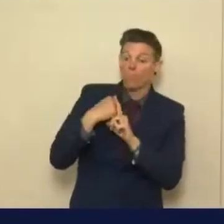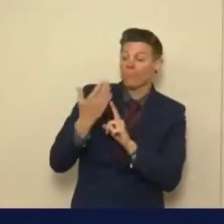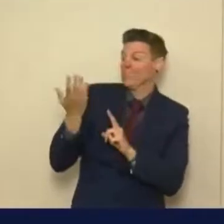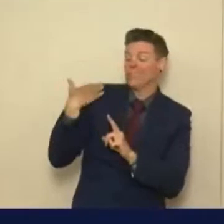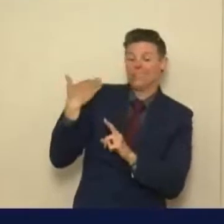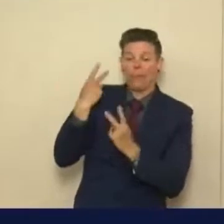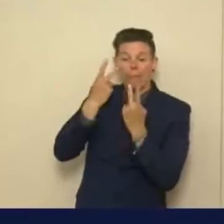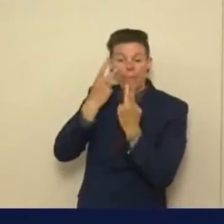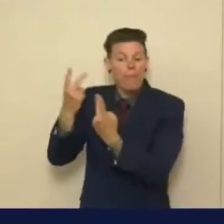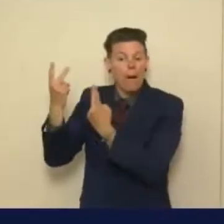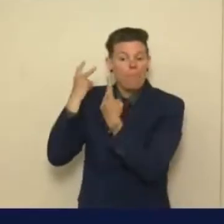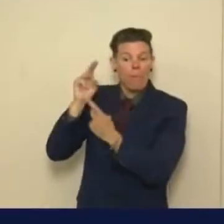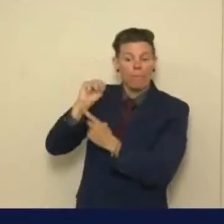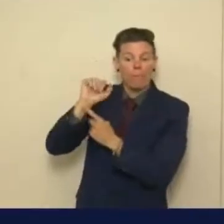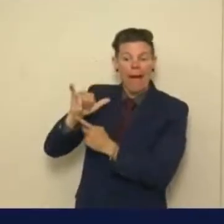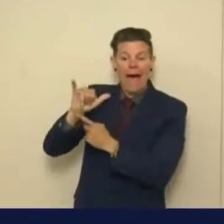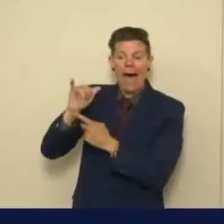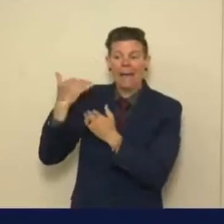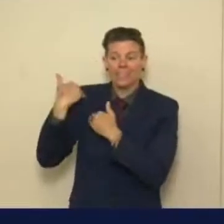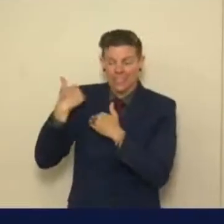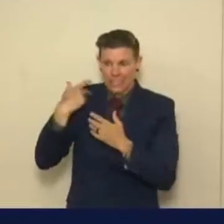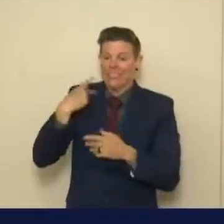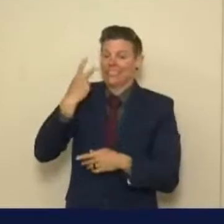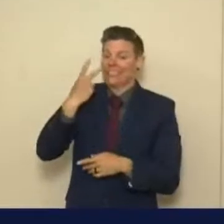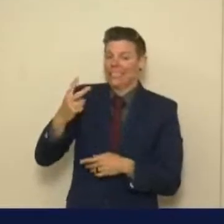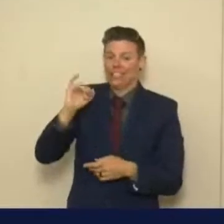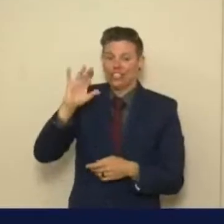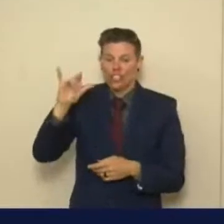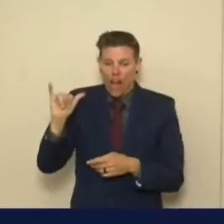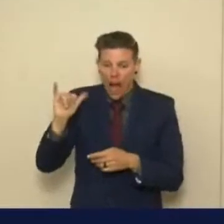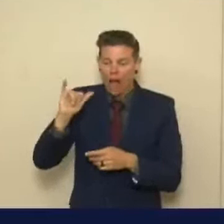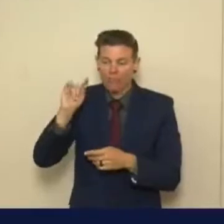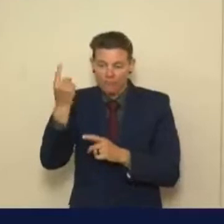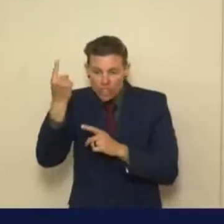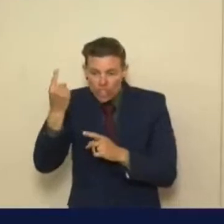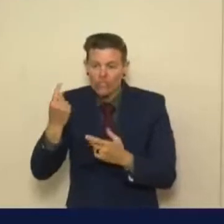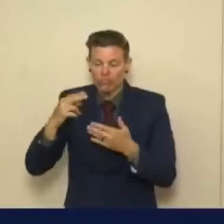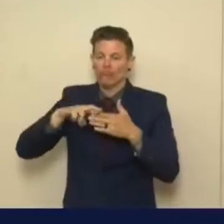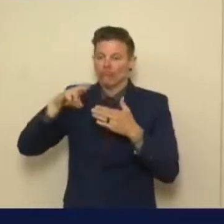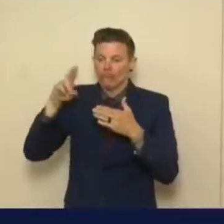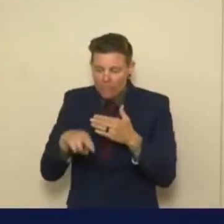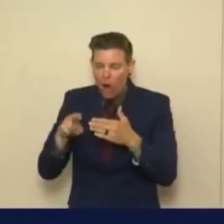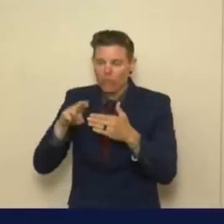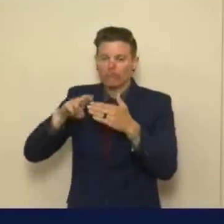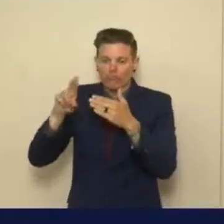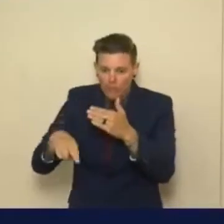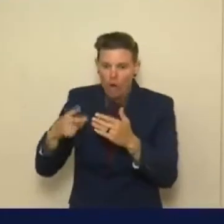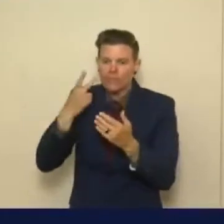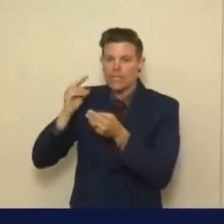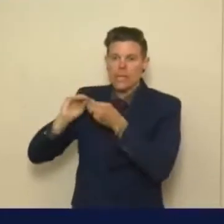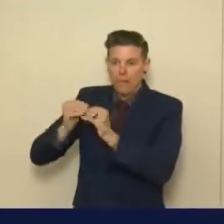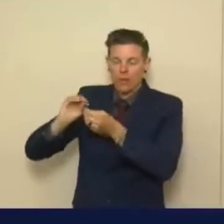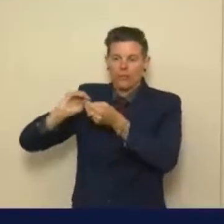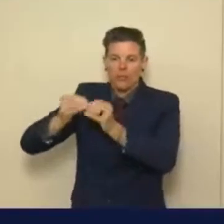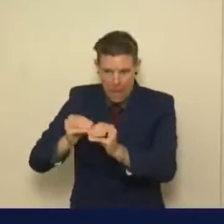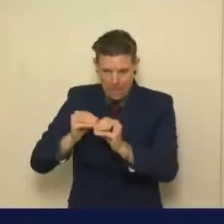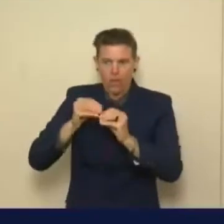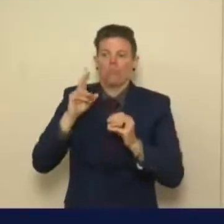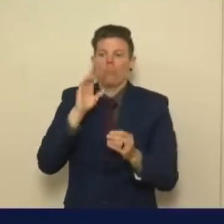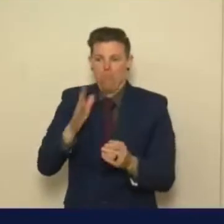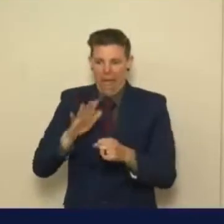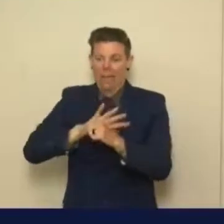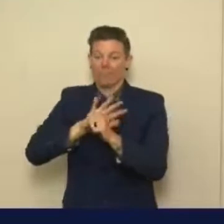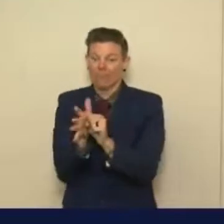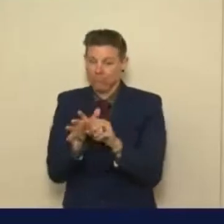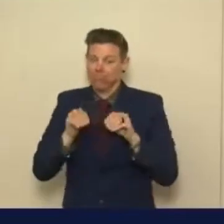we're seeing those impacts now. We should expect to see that we're going to have increased cases. We won't see